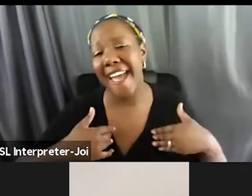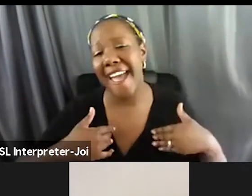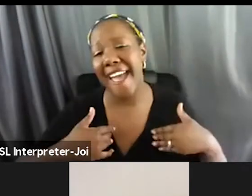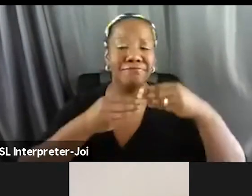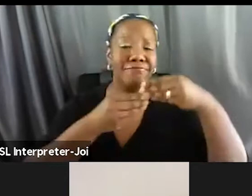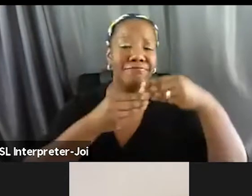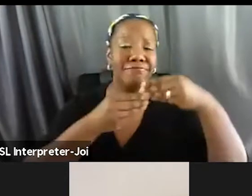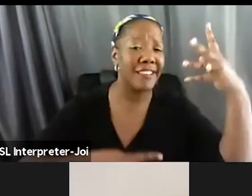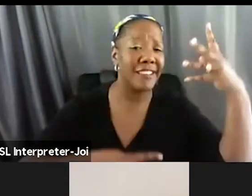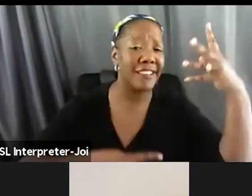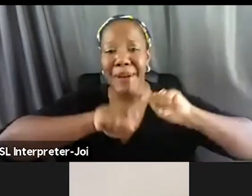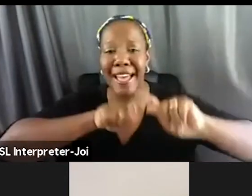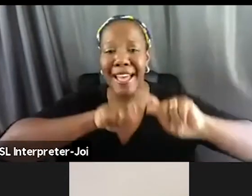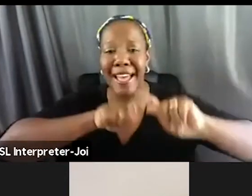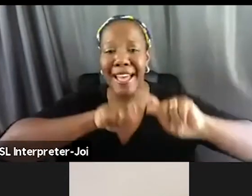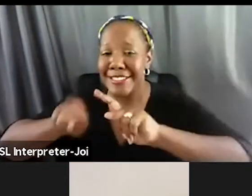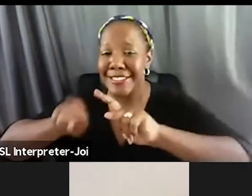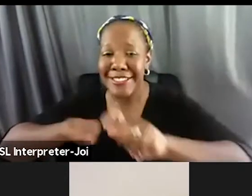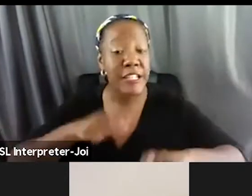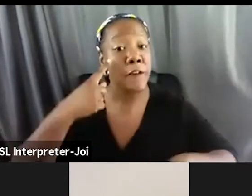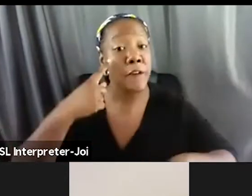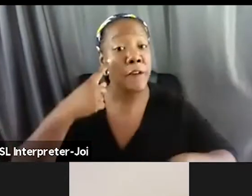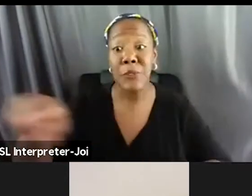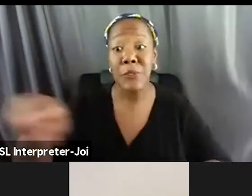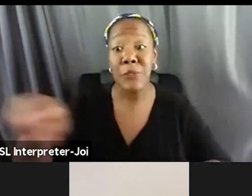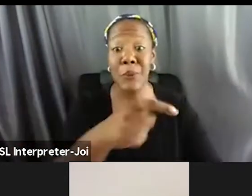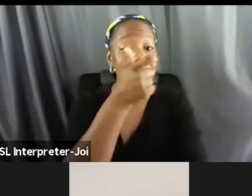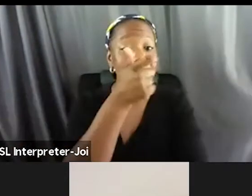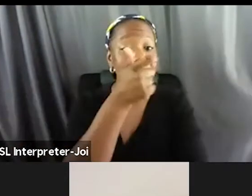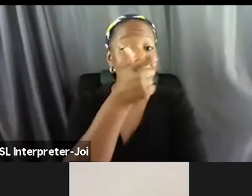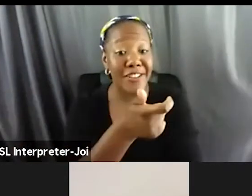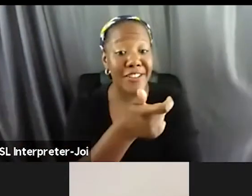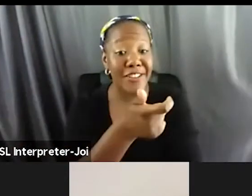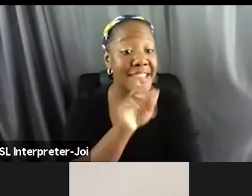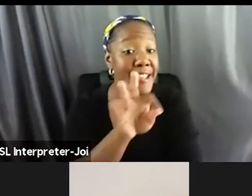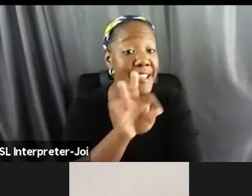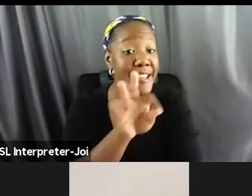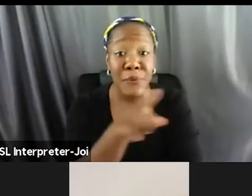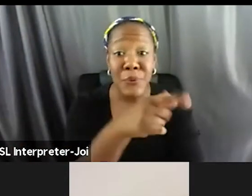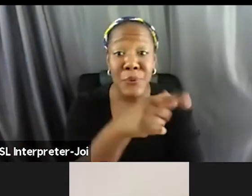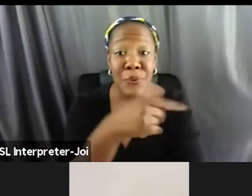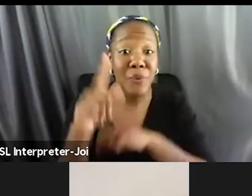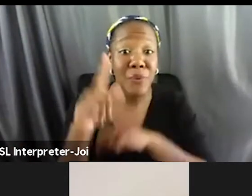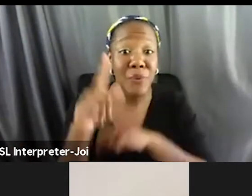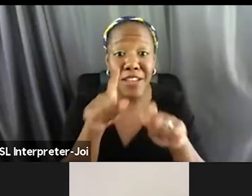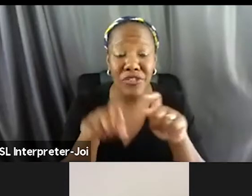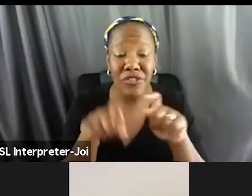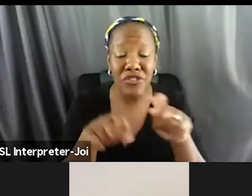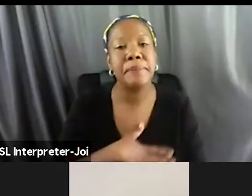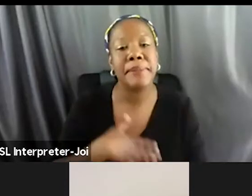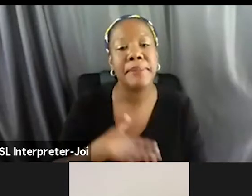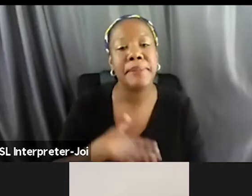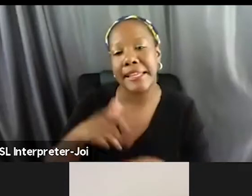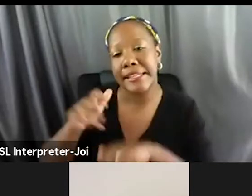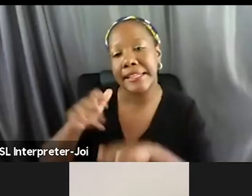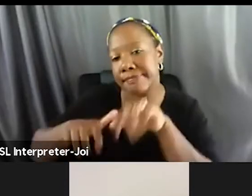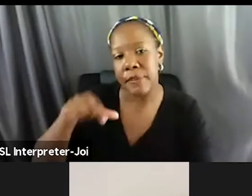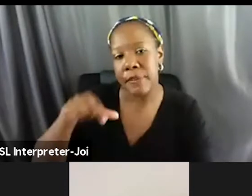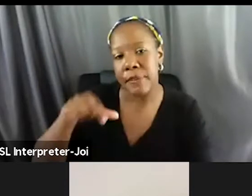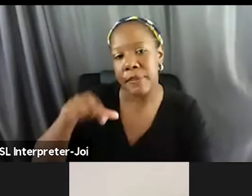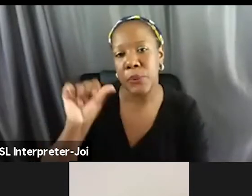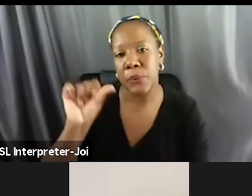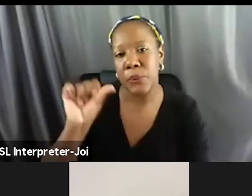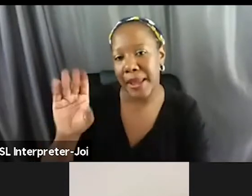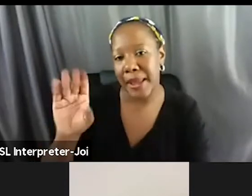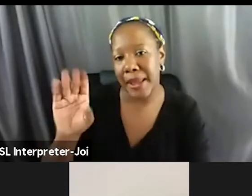amazing panelists. For those of you who are attending, if you have questions, please put them in the Q&A box, and we